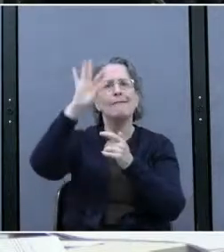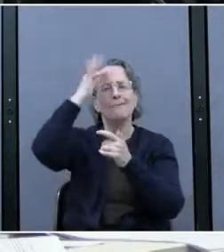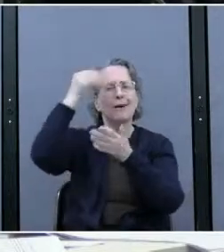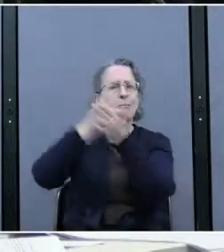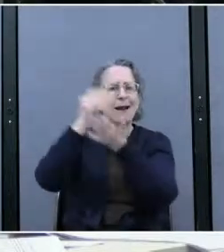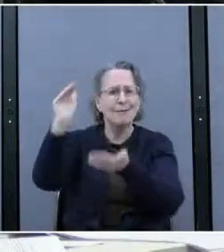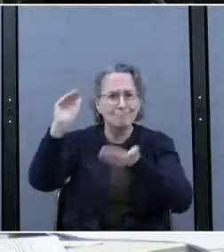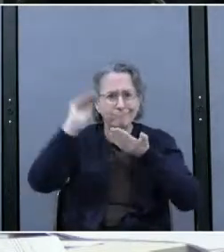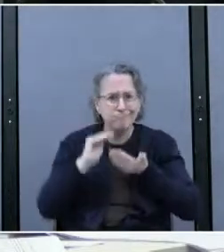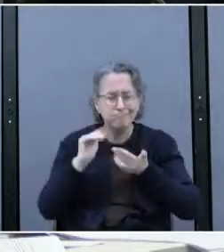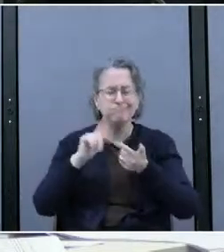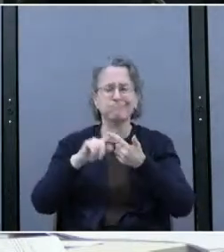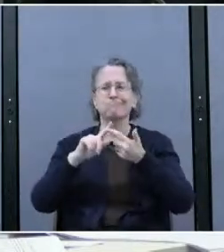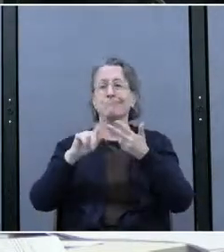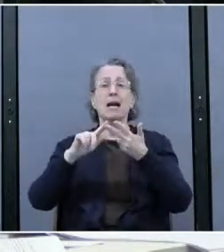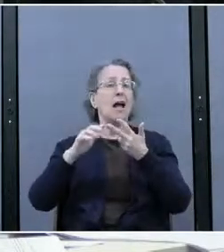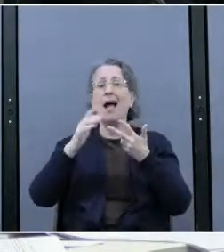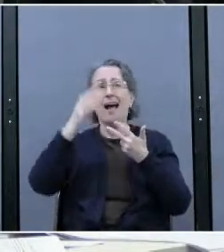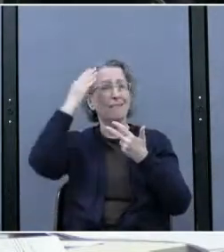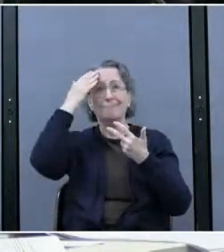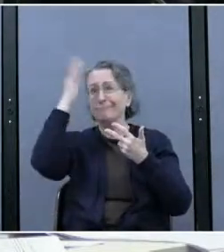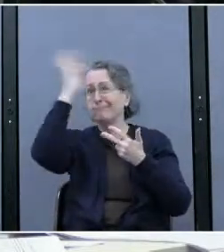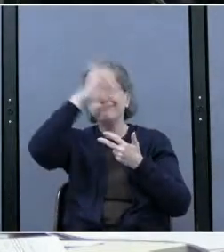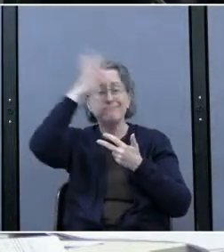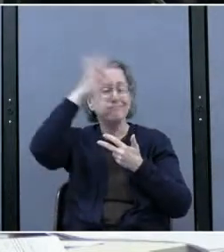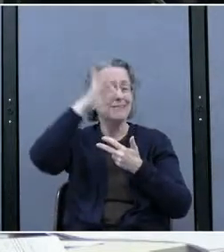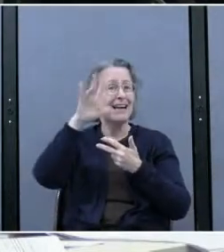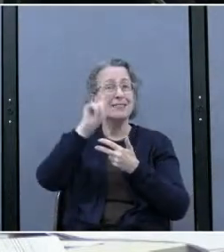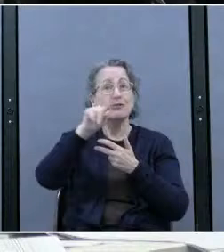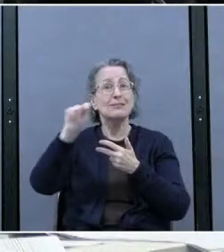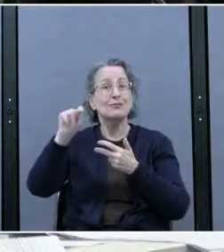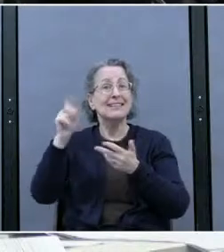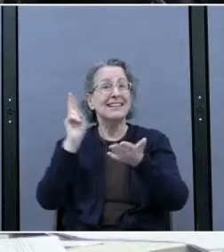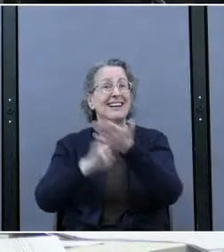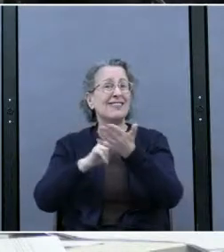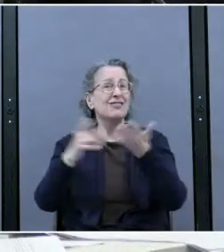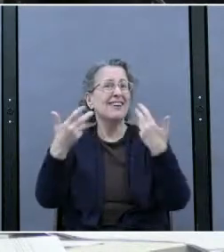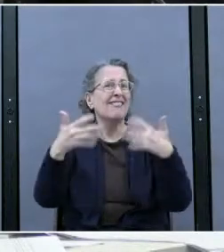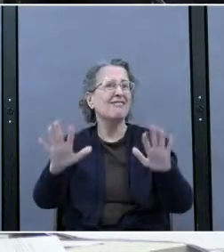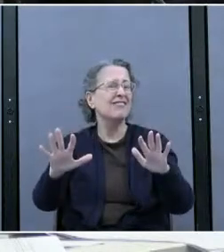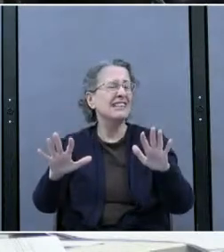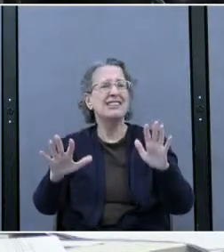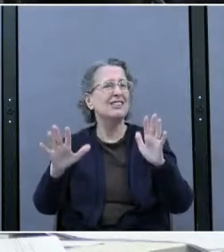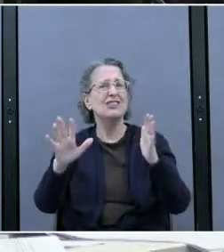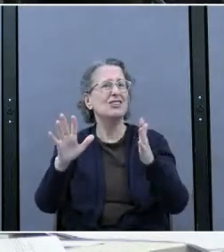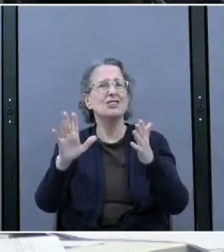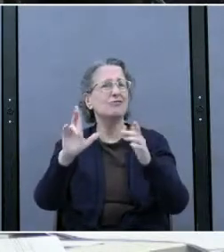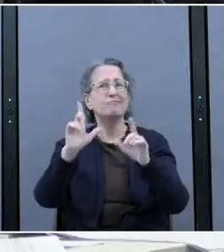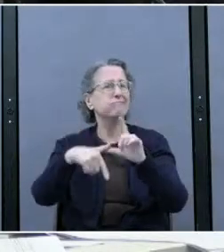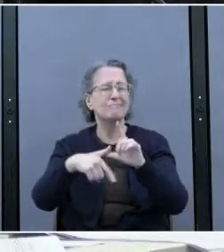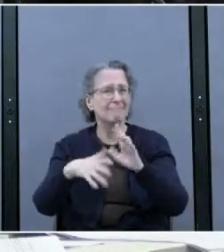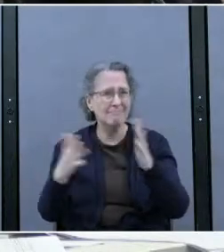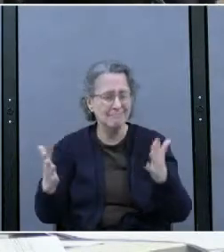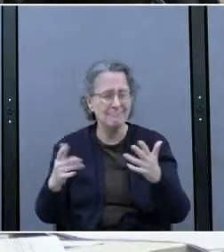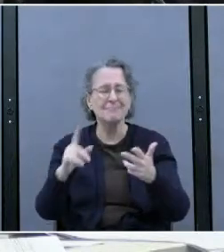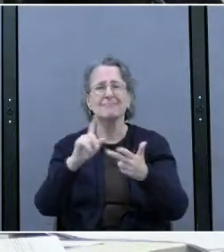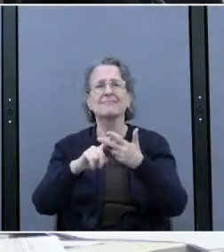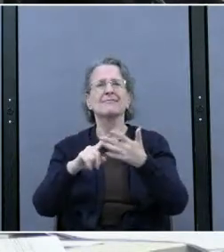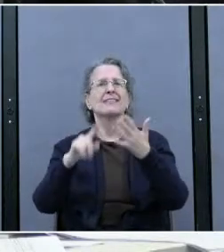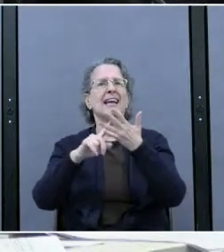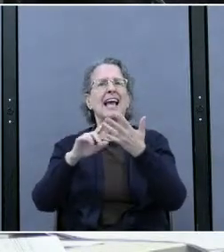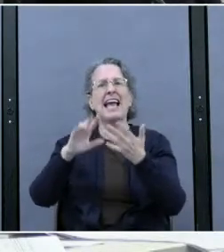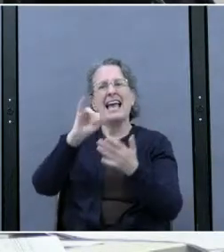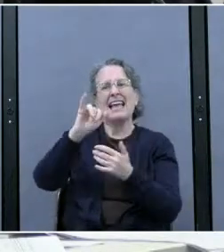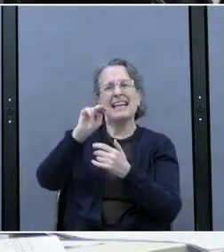out, not knowing that inflation was going to be at 8 or 9%, all those things would